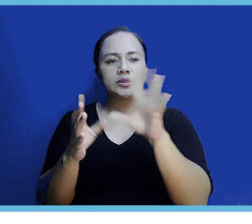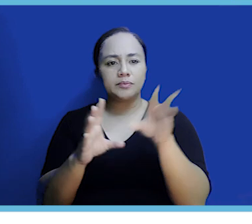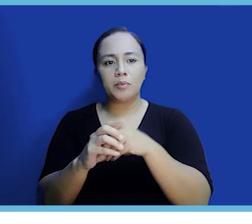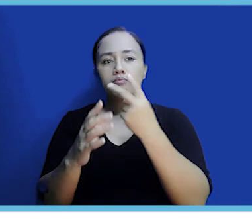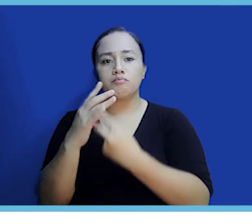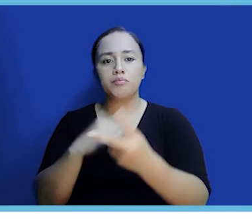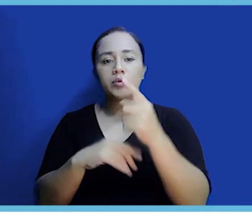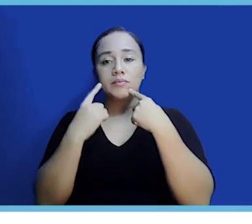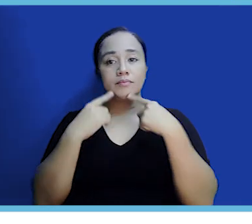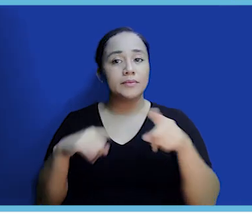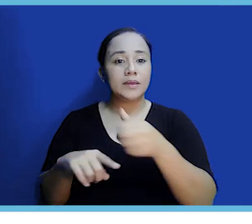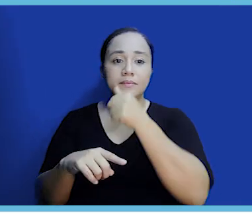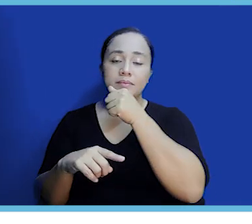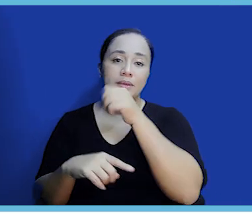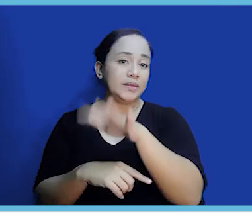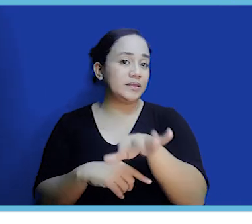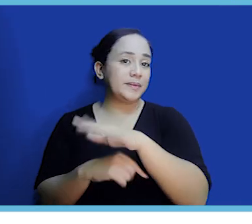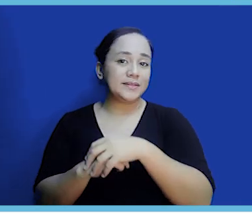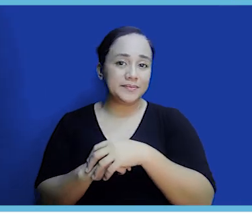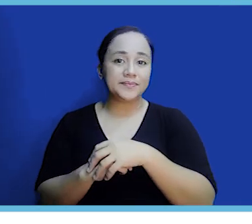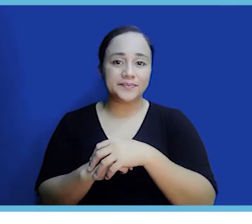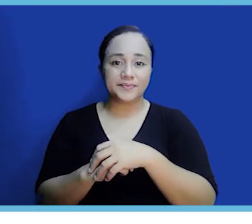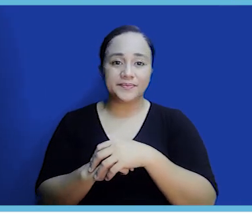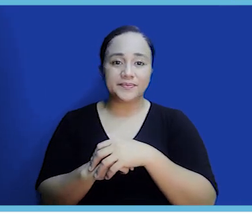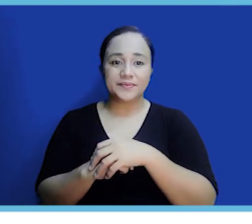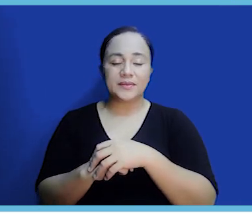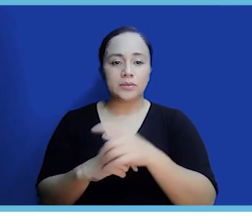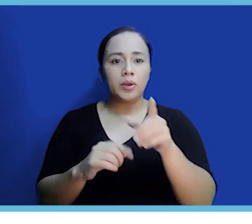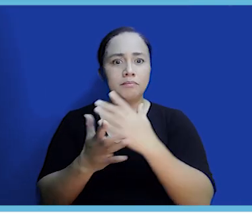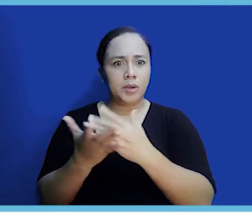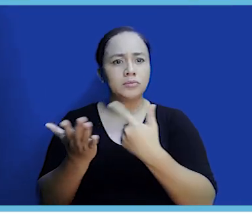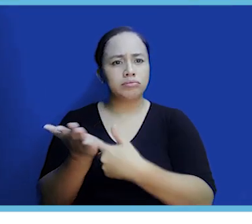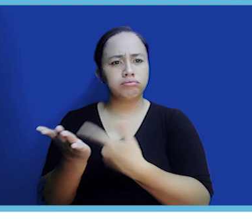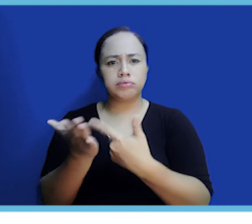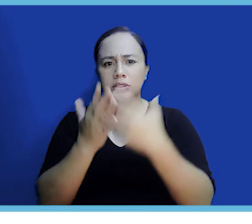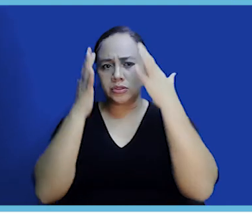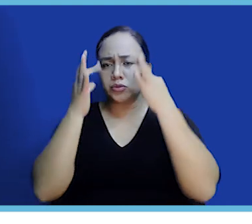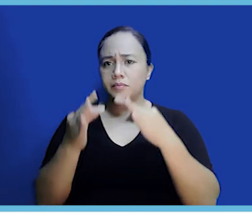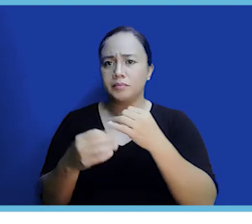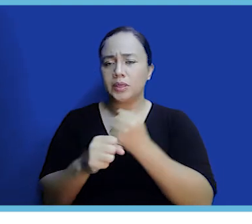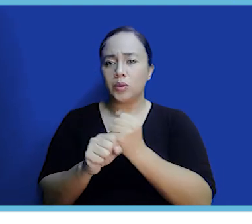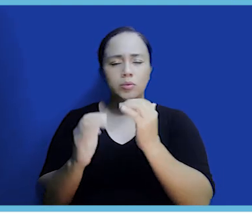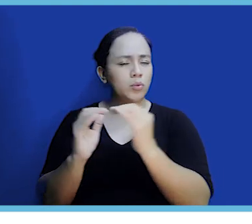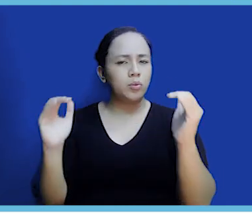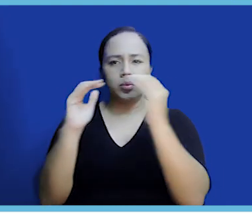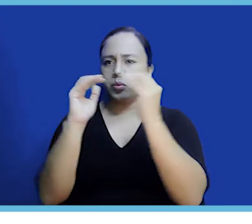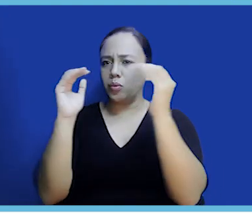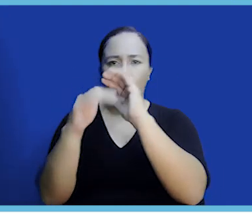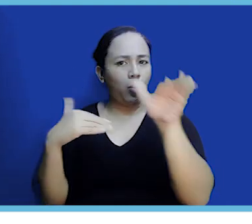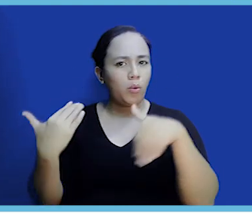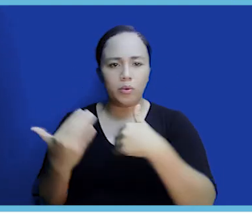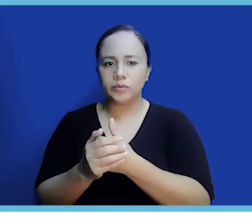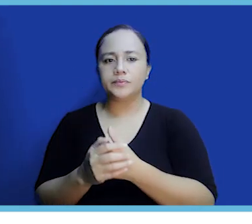Persons with disabilities are participating in both public and private spaces. They are part of the discussion and